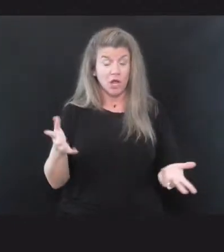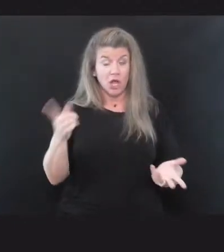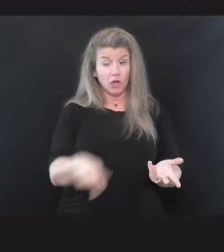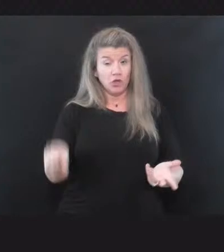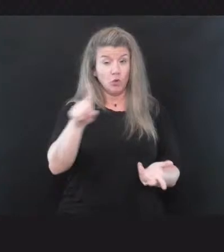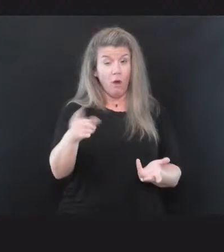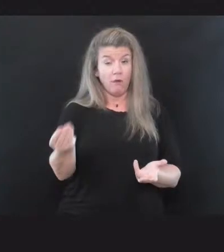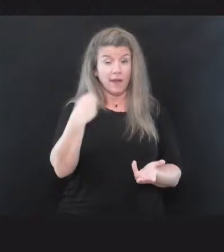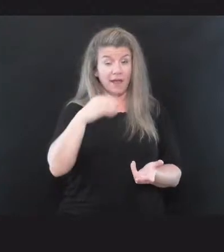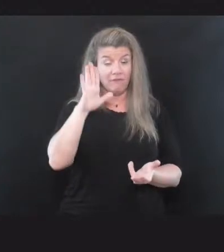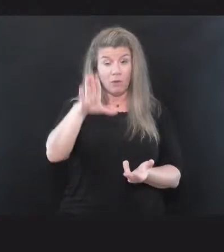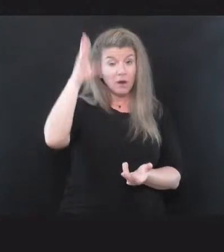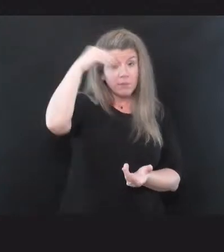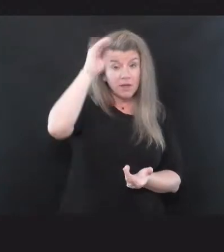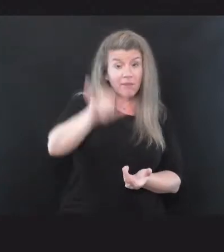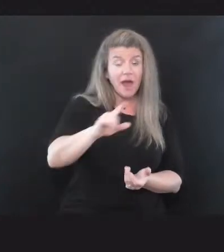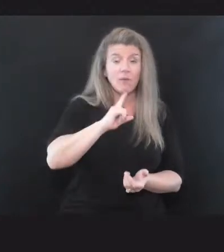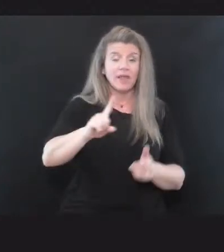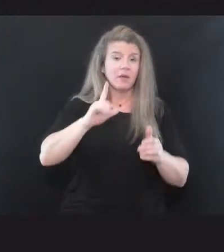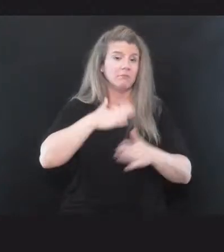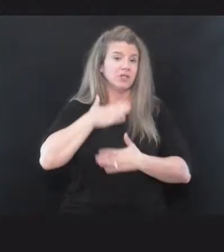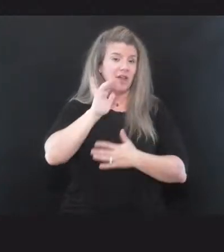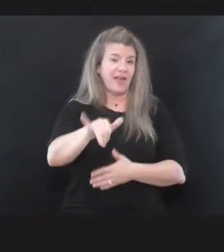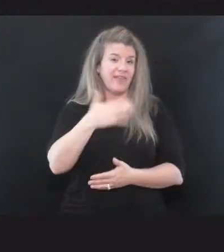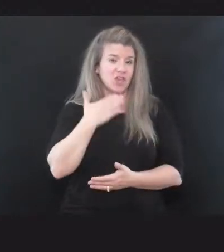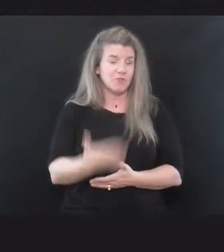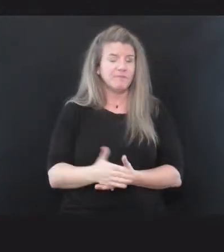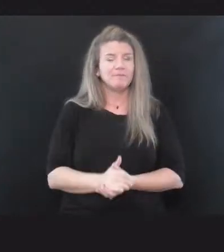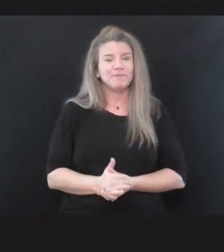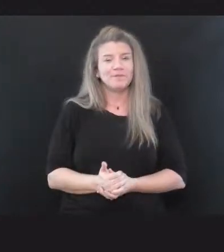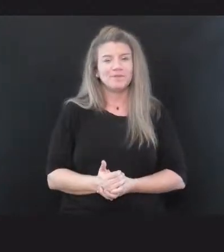could weigh in on this stuff, I would greatly appreciate it. Thank you.